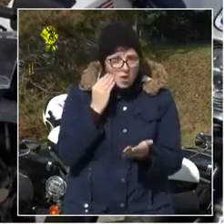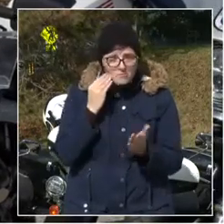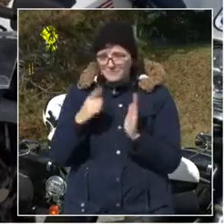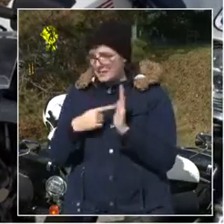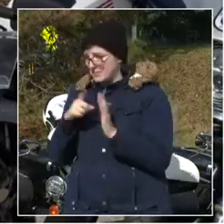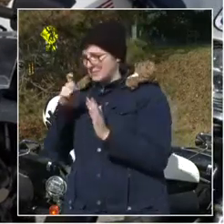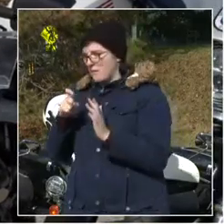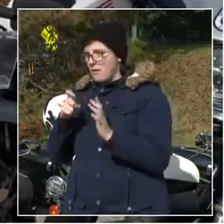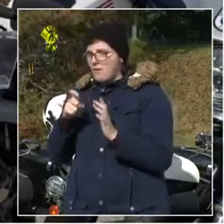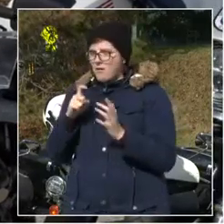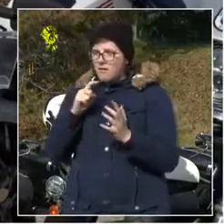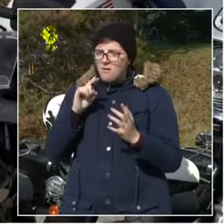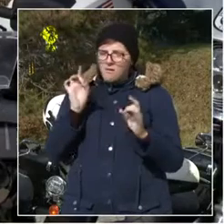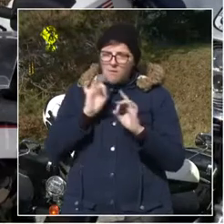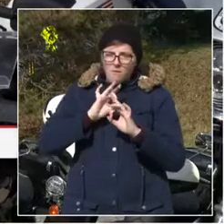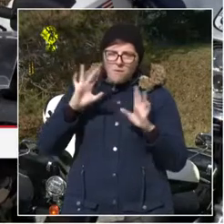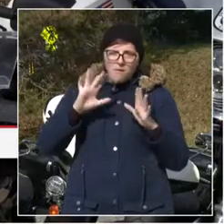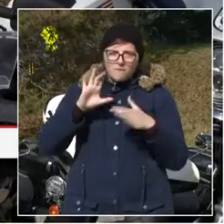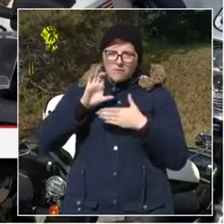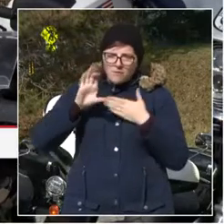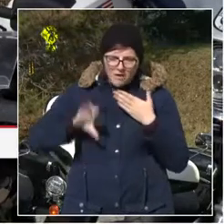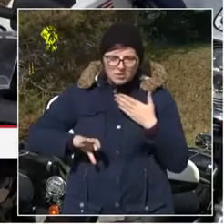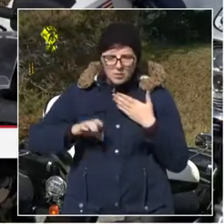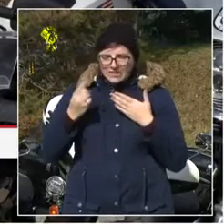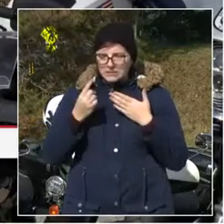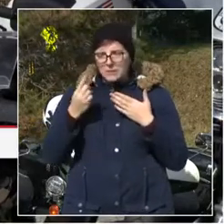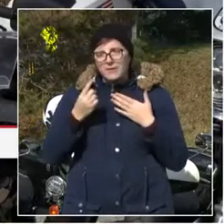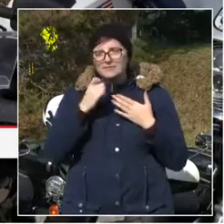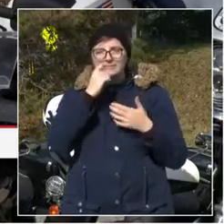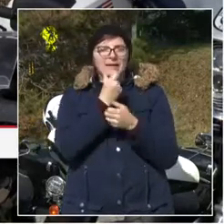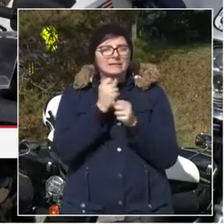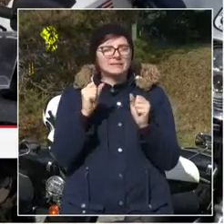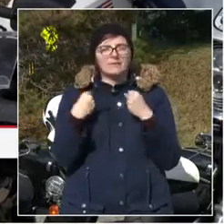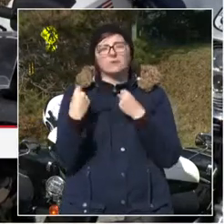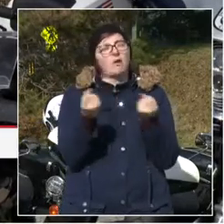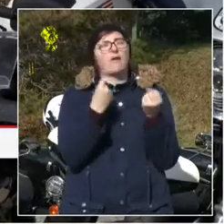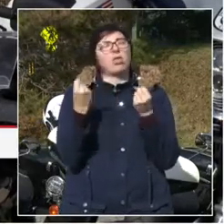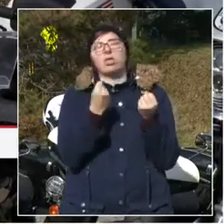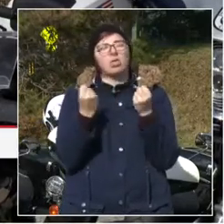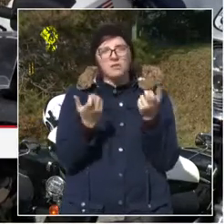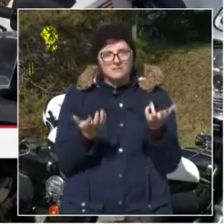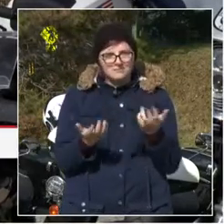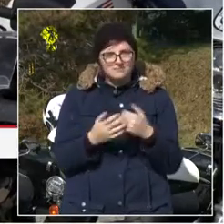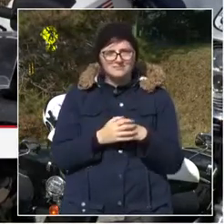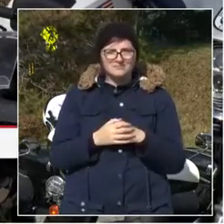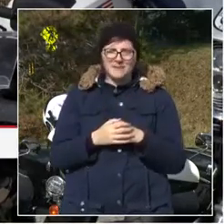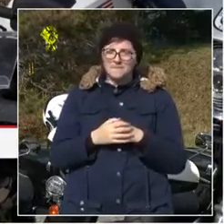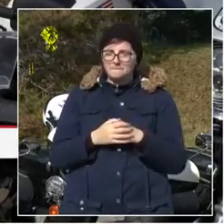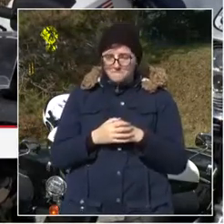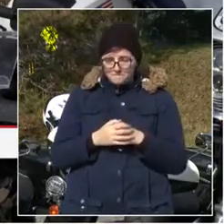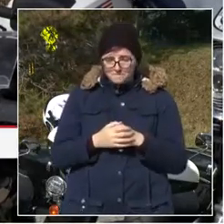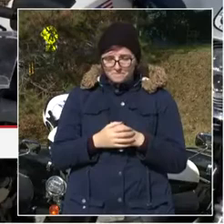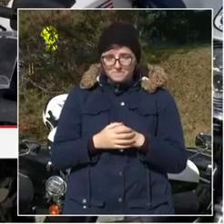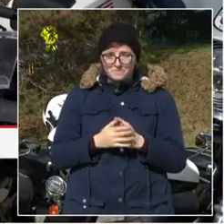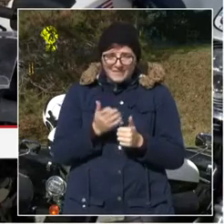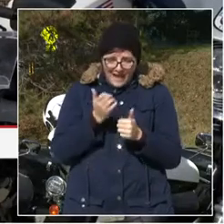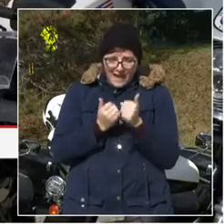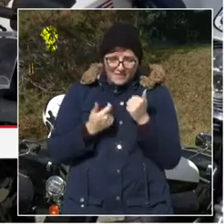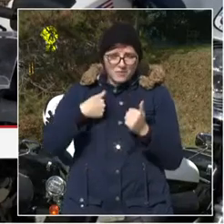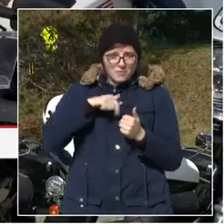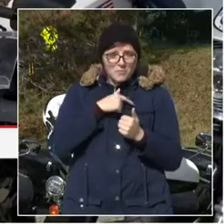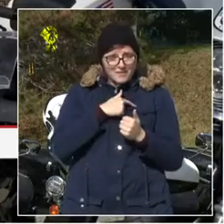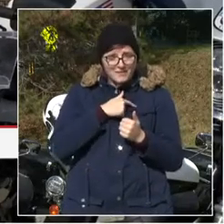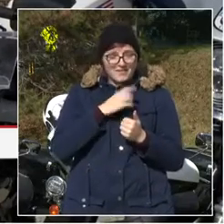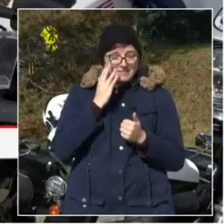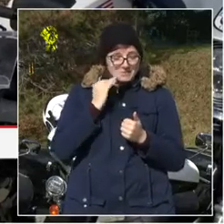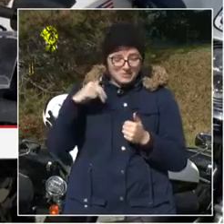live with the tragic consequences of someone's unsafe behavior. At some point, each and every one of us is a pedestrian,